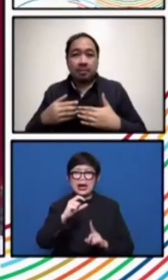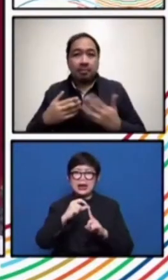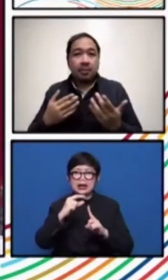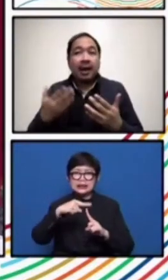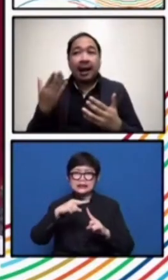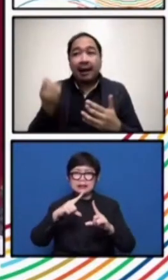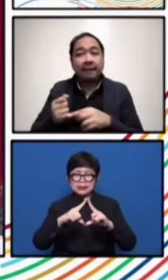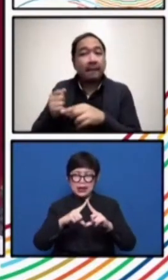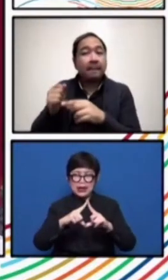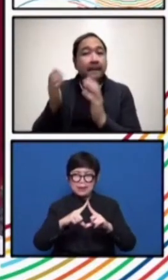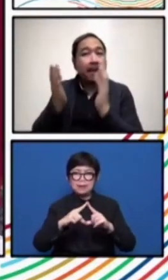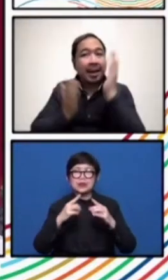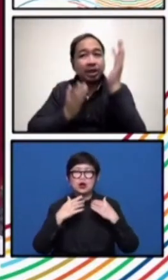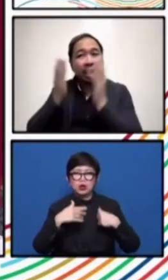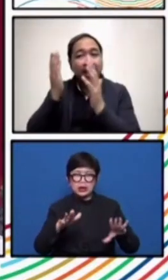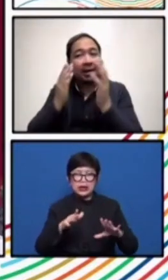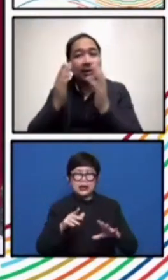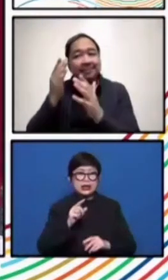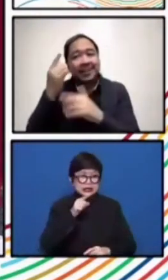property organization